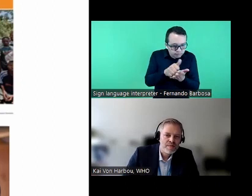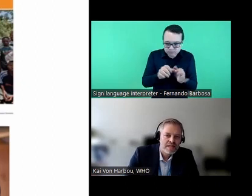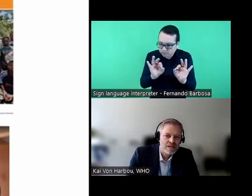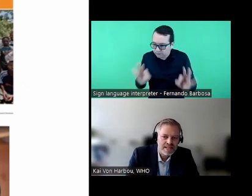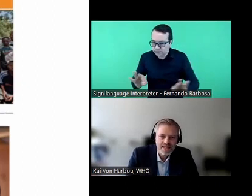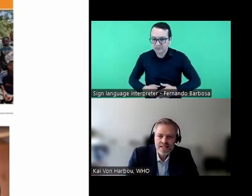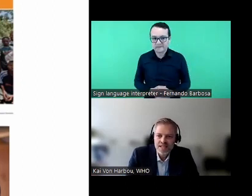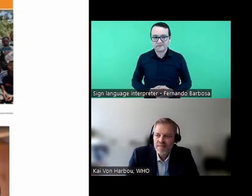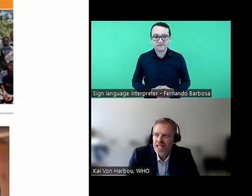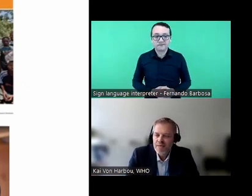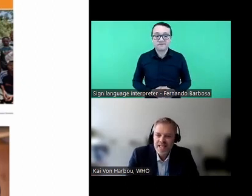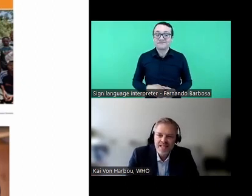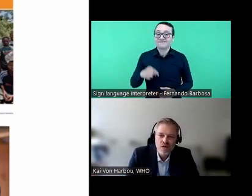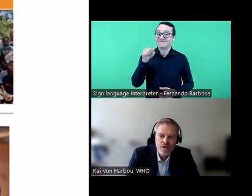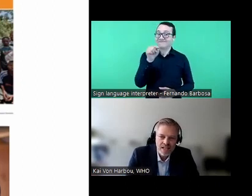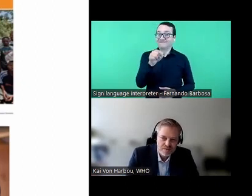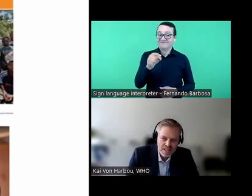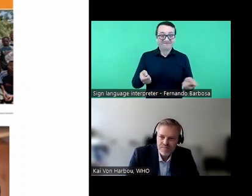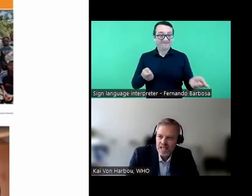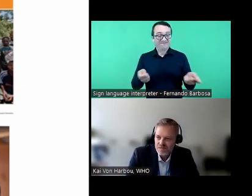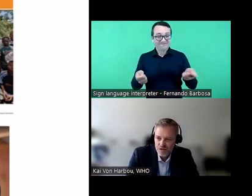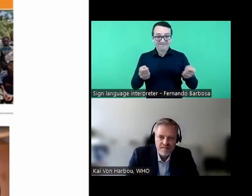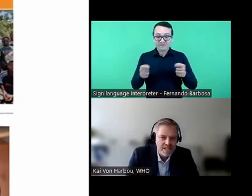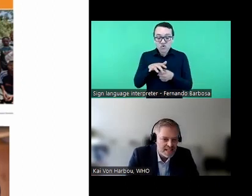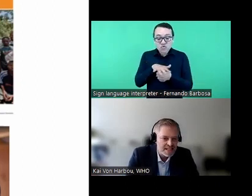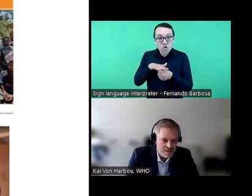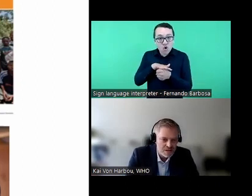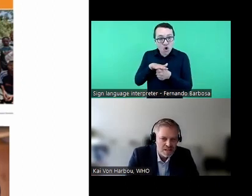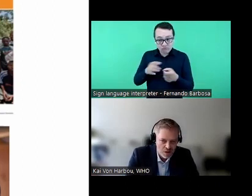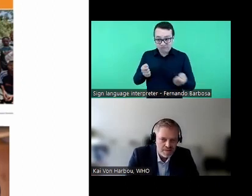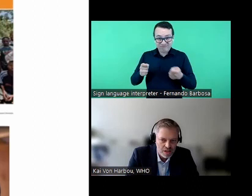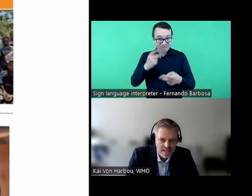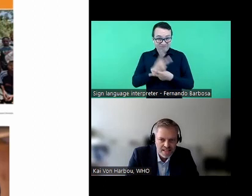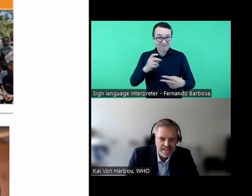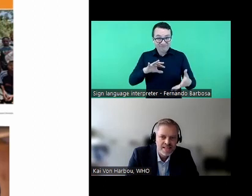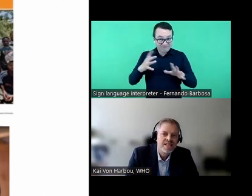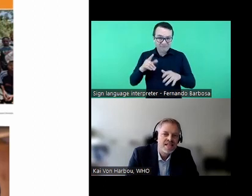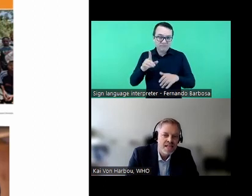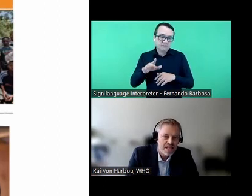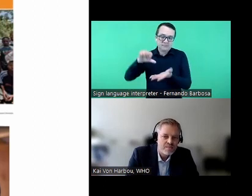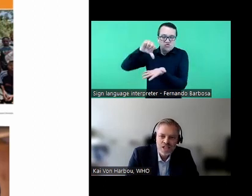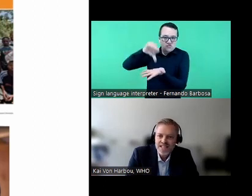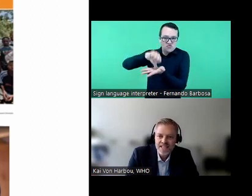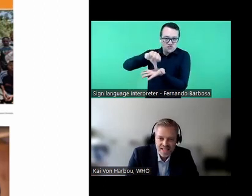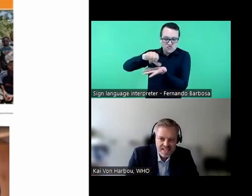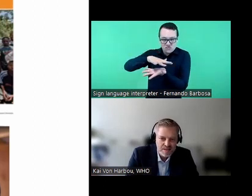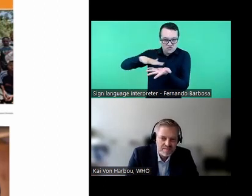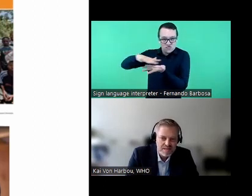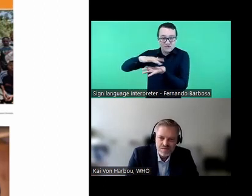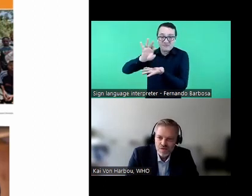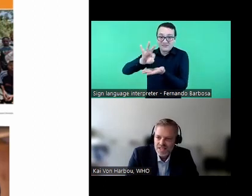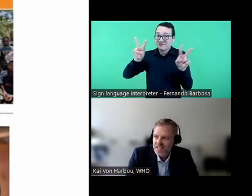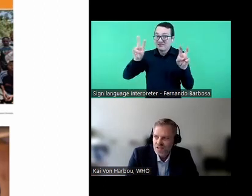To implement risk management at the local level, which applies, of course, in particular to the urban context, health emergency and disaster